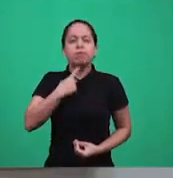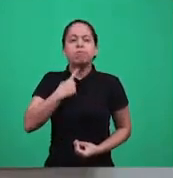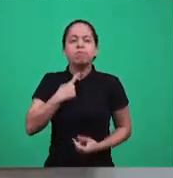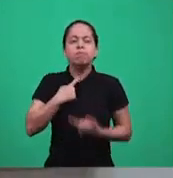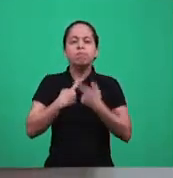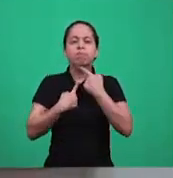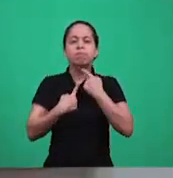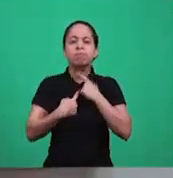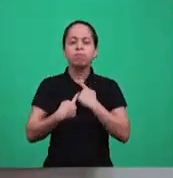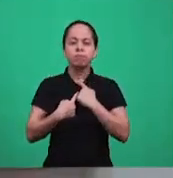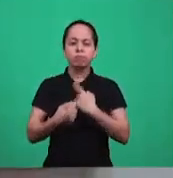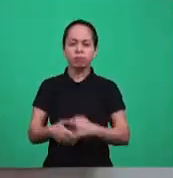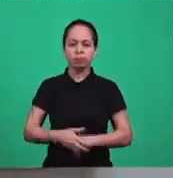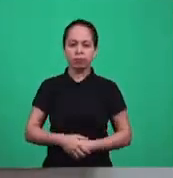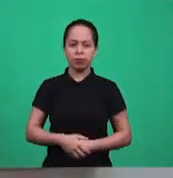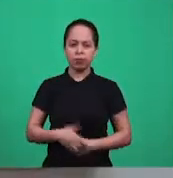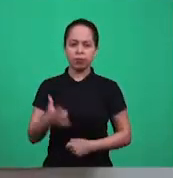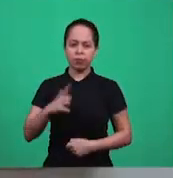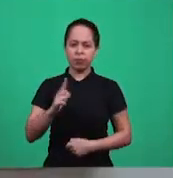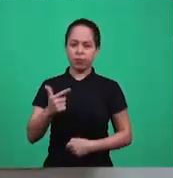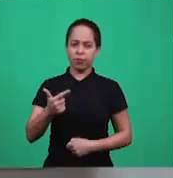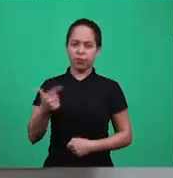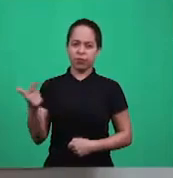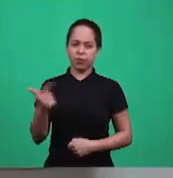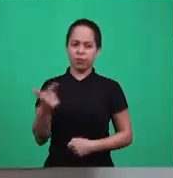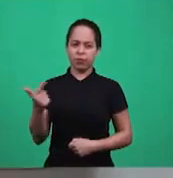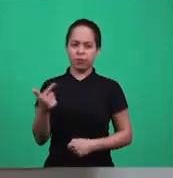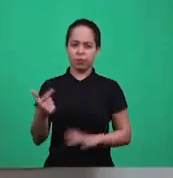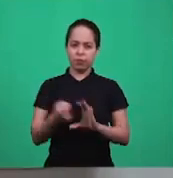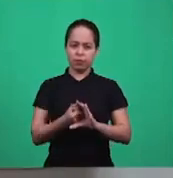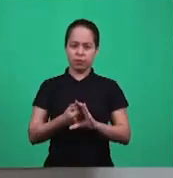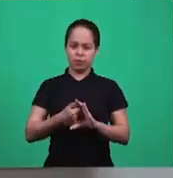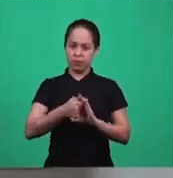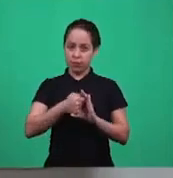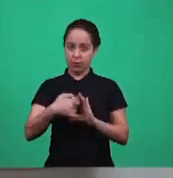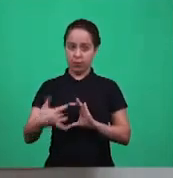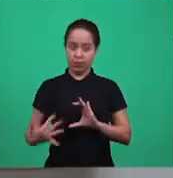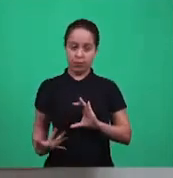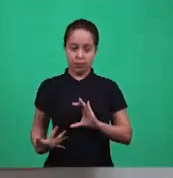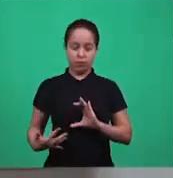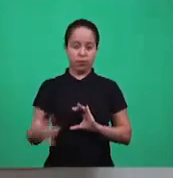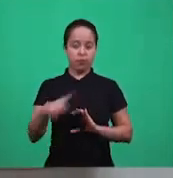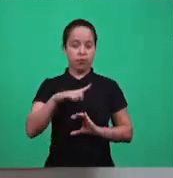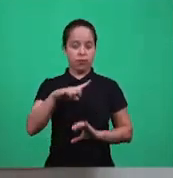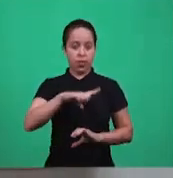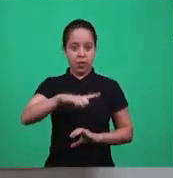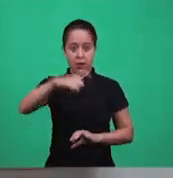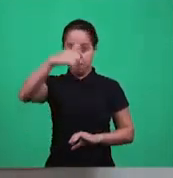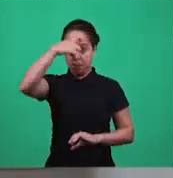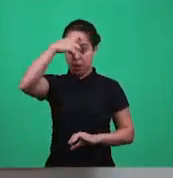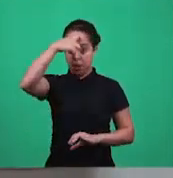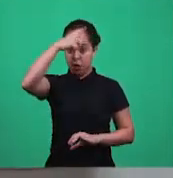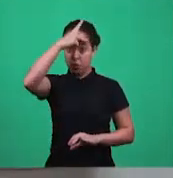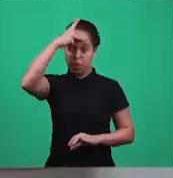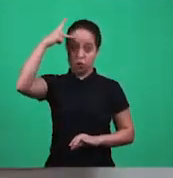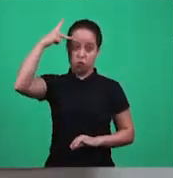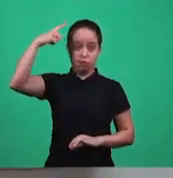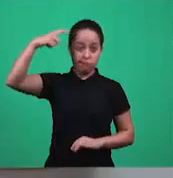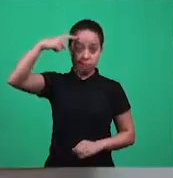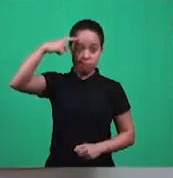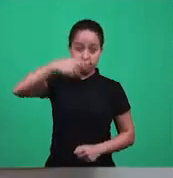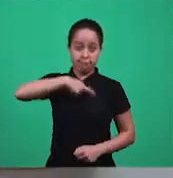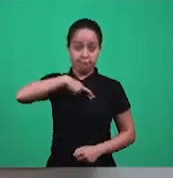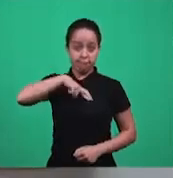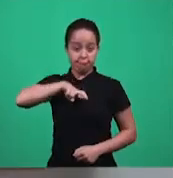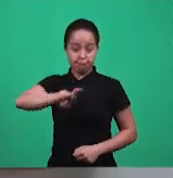thing in this aspect between that what the religious mind thinks and